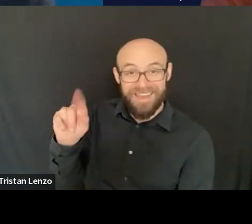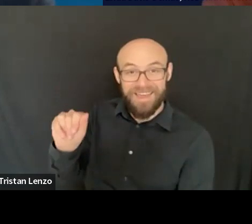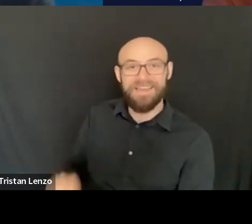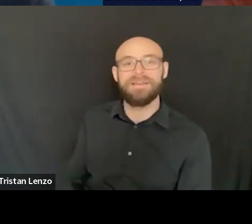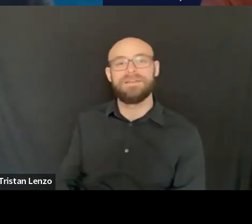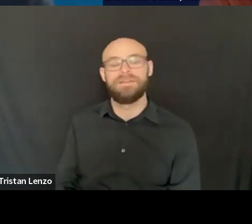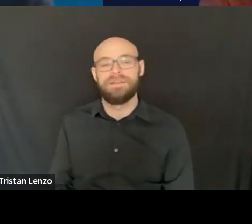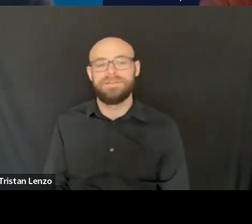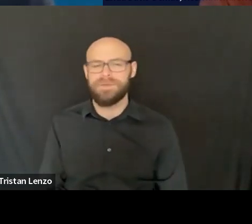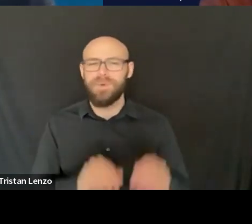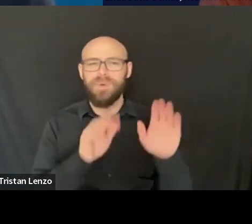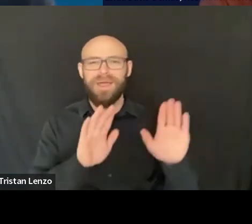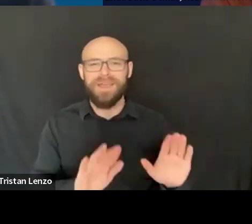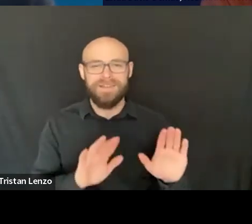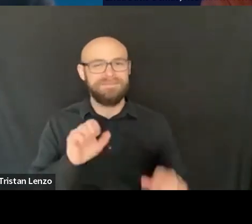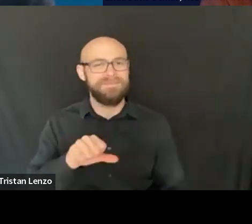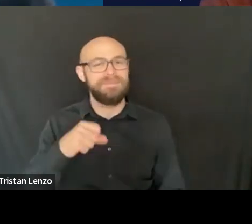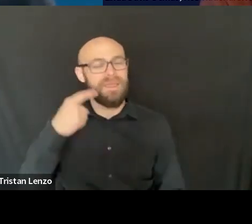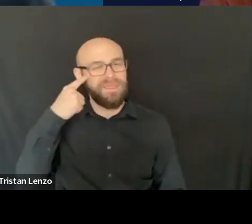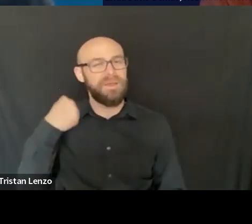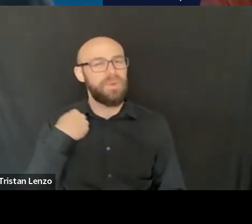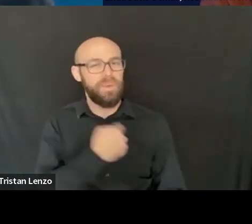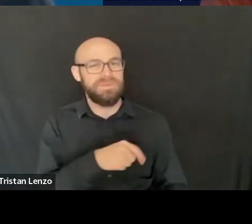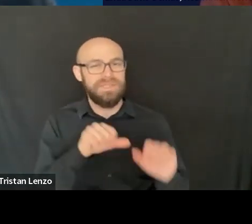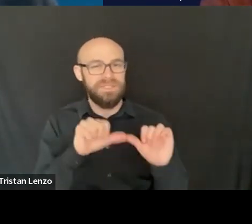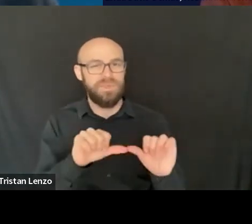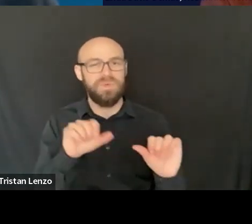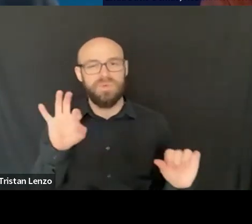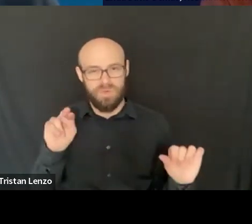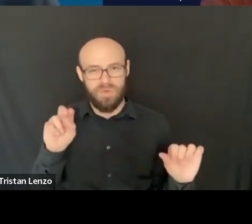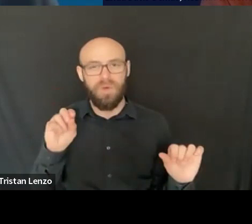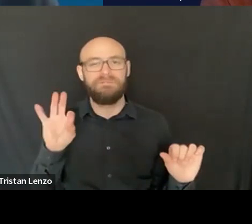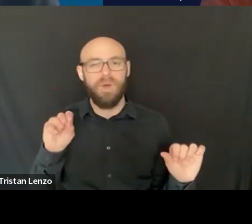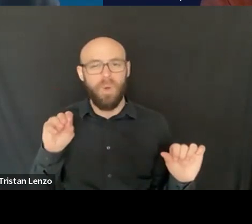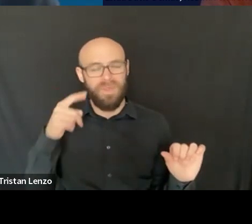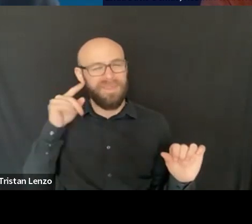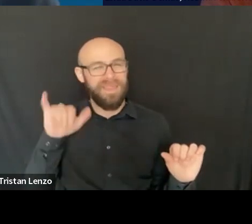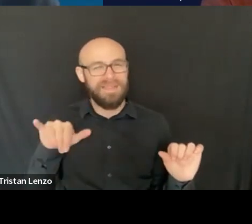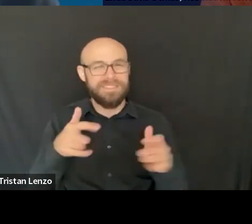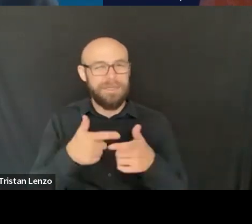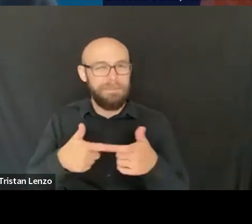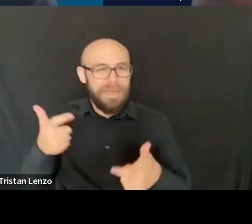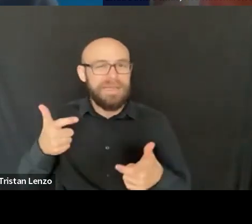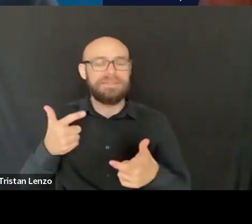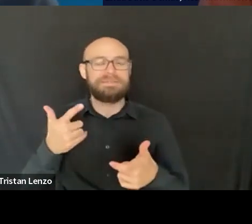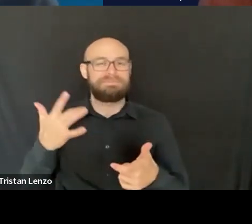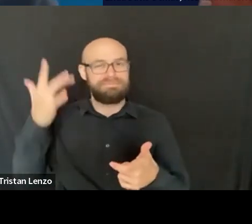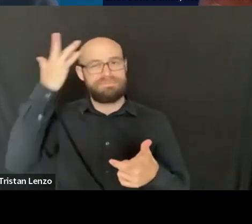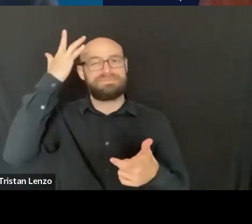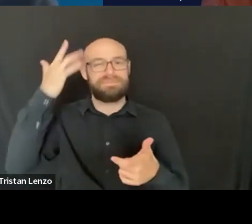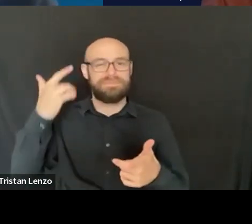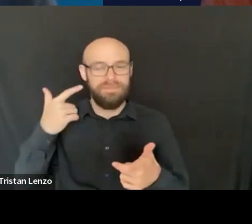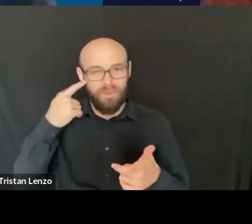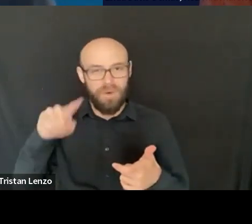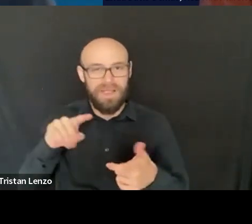Excellent. So I think we'll continue on the trend of the NOFO, which I feel is probably the biggest pain point for counseling agencies, but I'm going to take a different